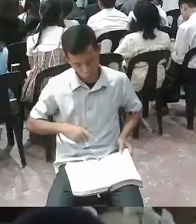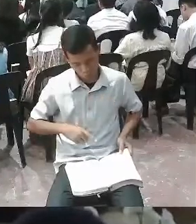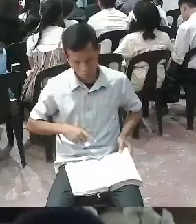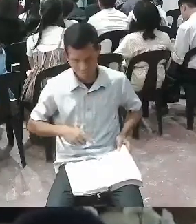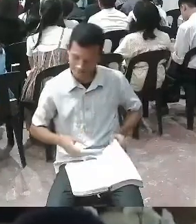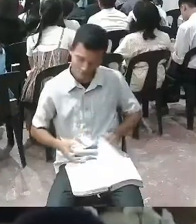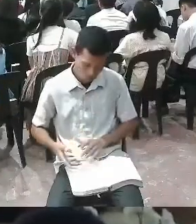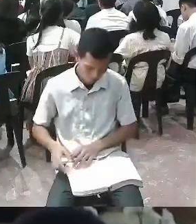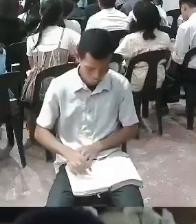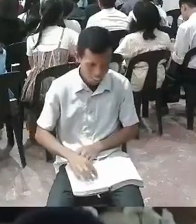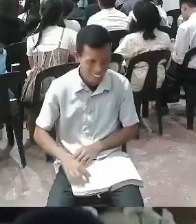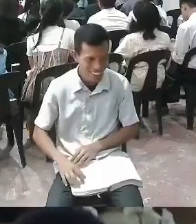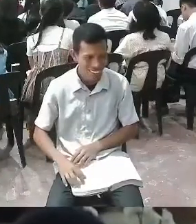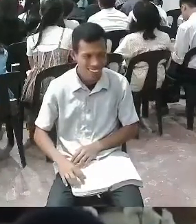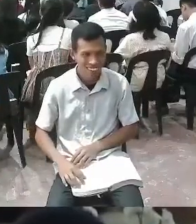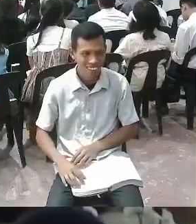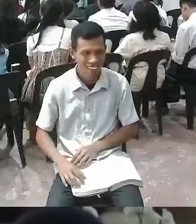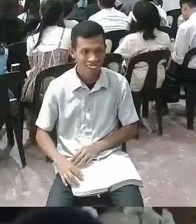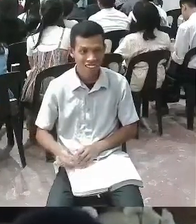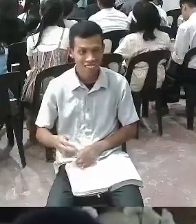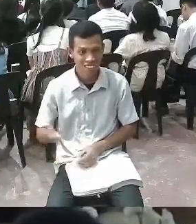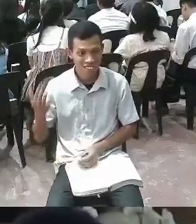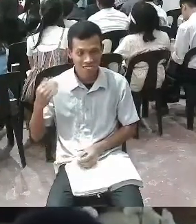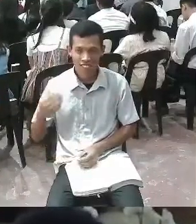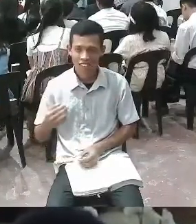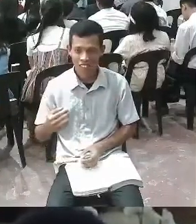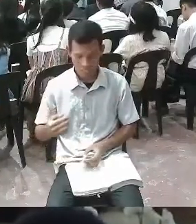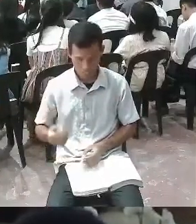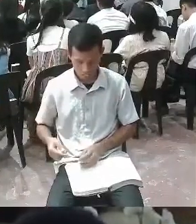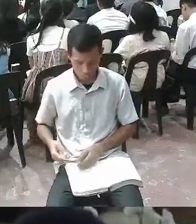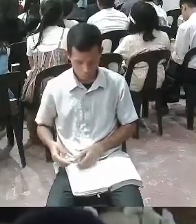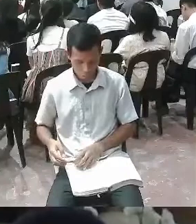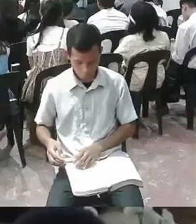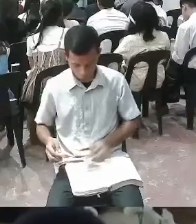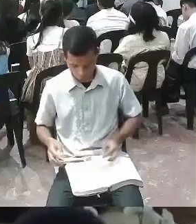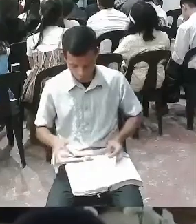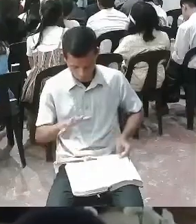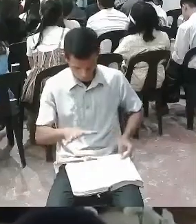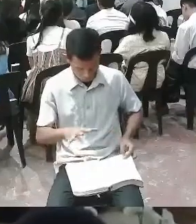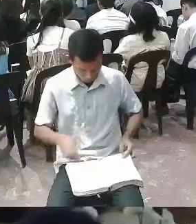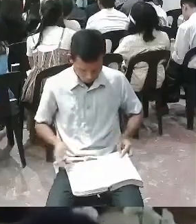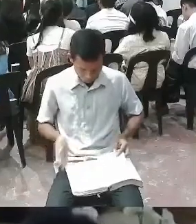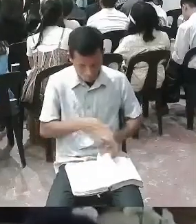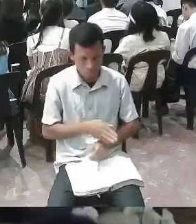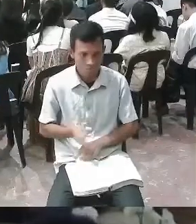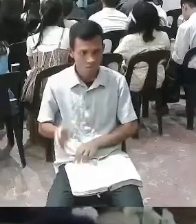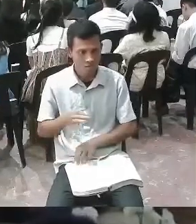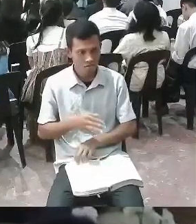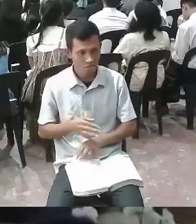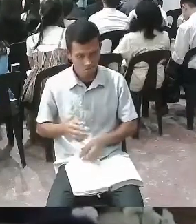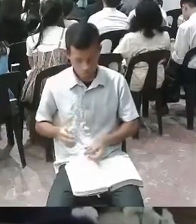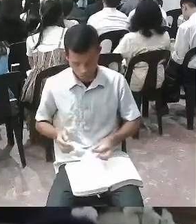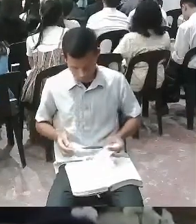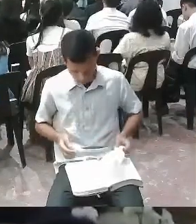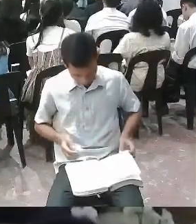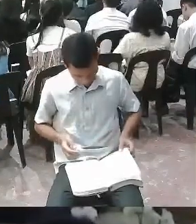Sometimes, and you know what it is? I skip the Beatitudes. Not the Beatitudes, I'm sorry,